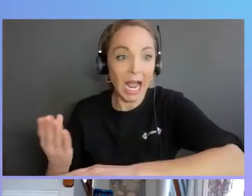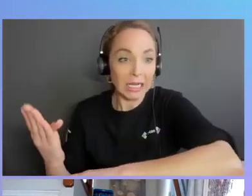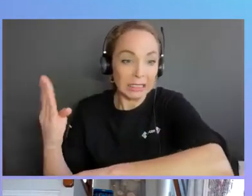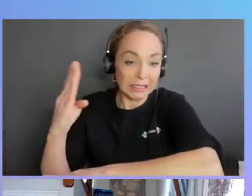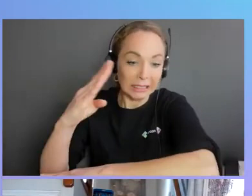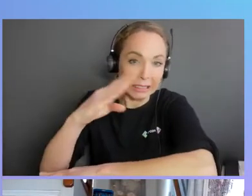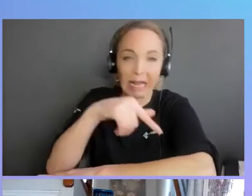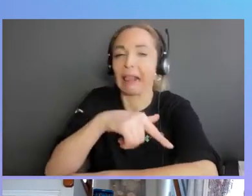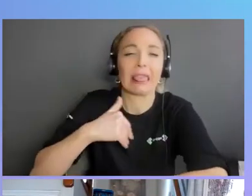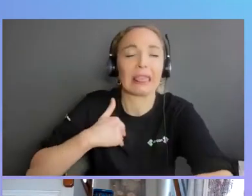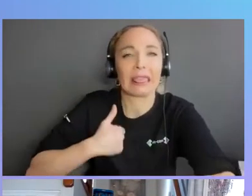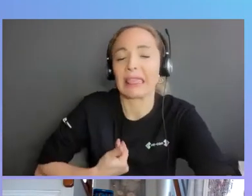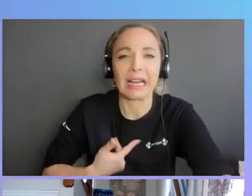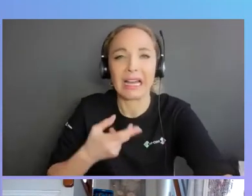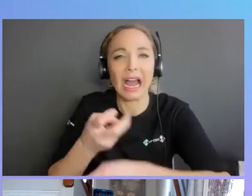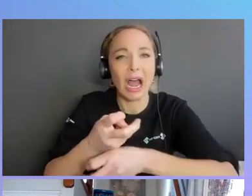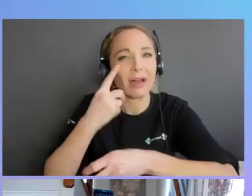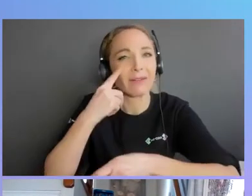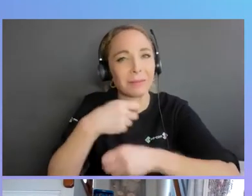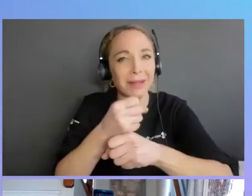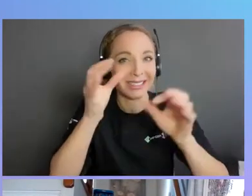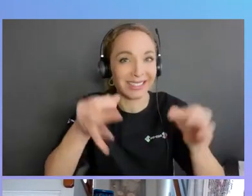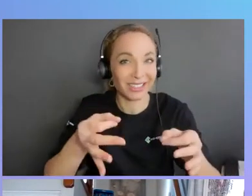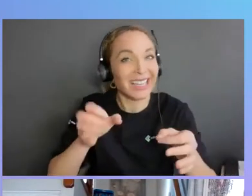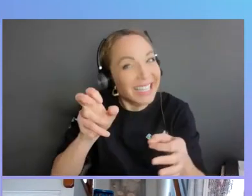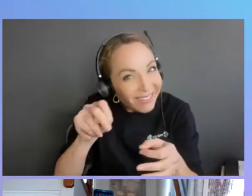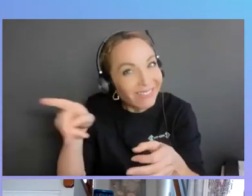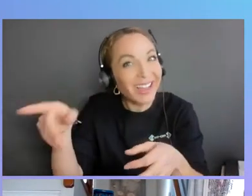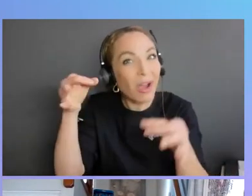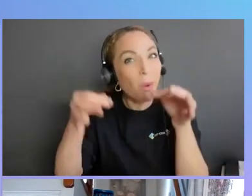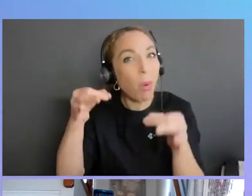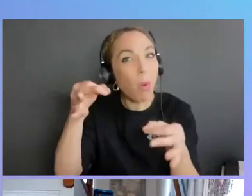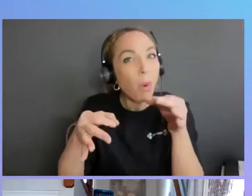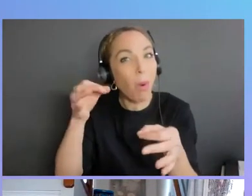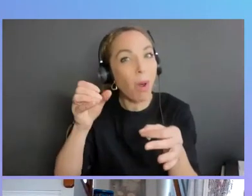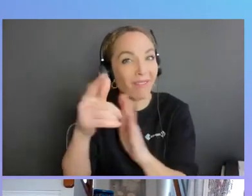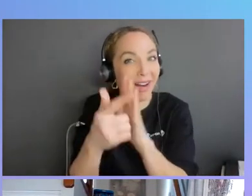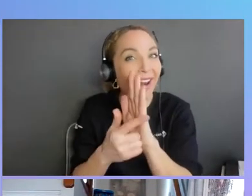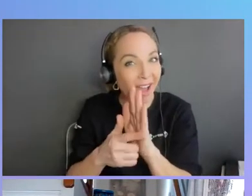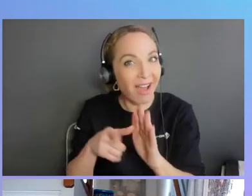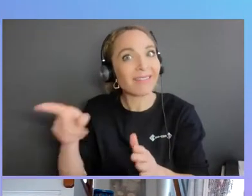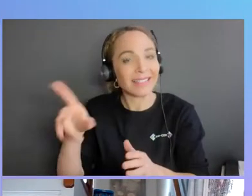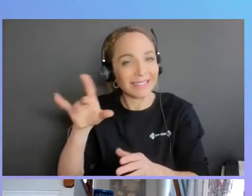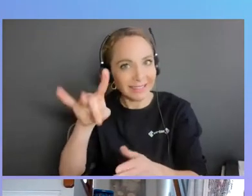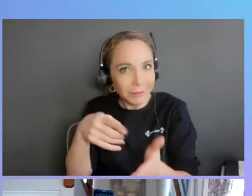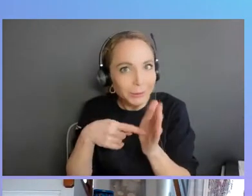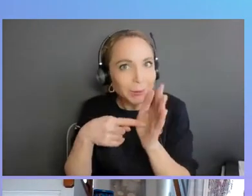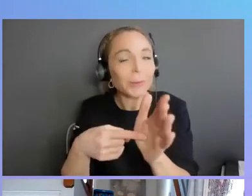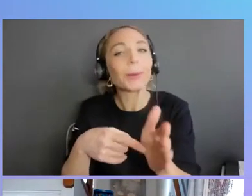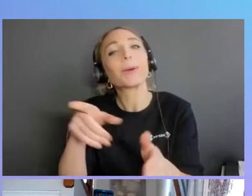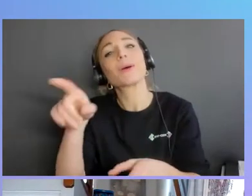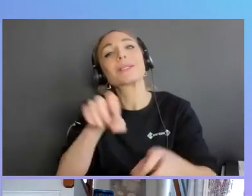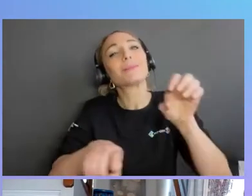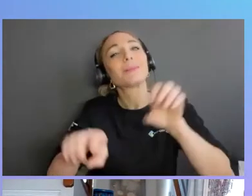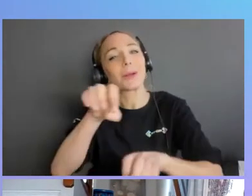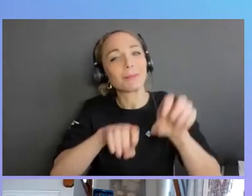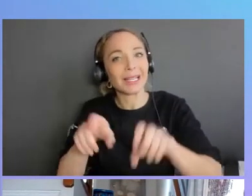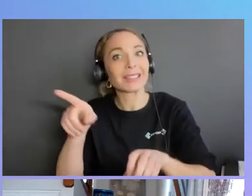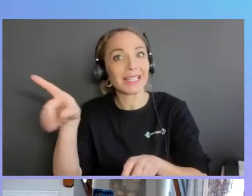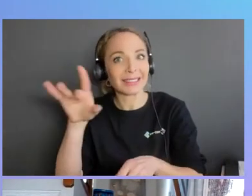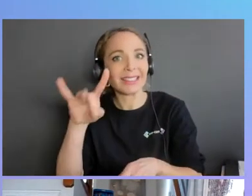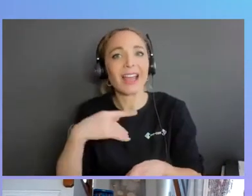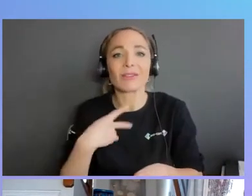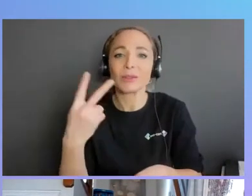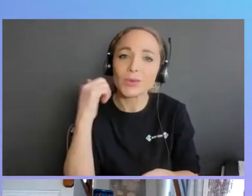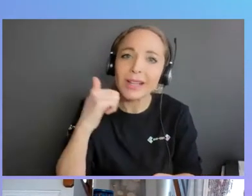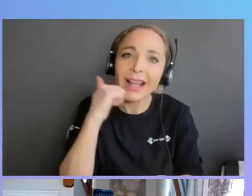court of law. So there's a experiment where they follow the judges 2 daily food breaks, right? So basically the judge goes and